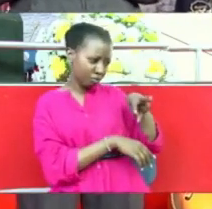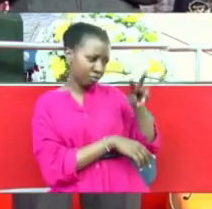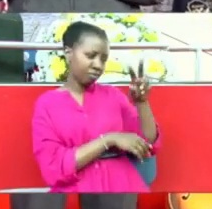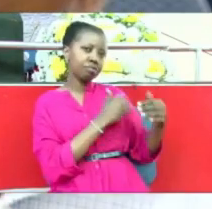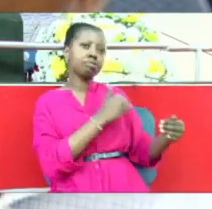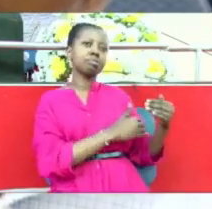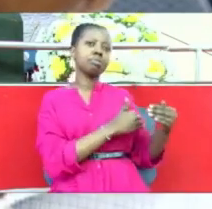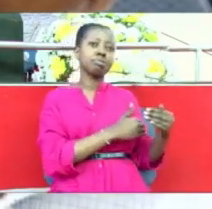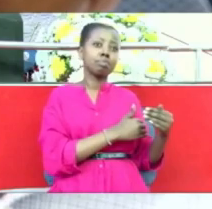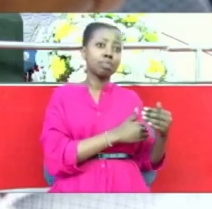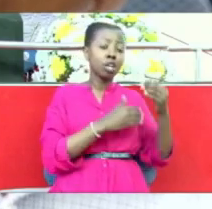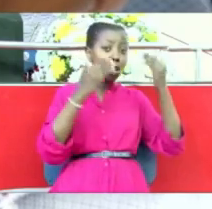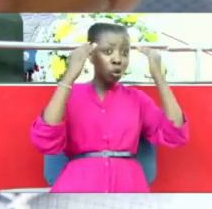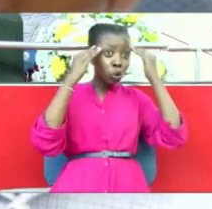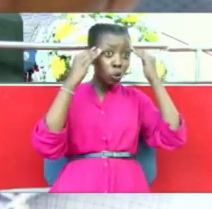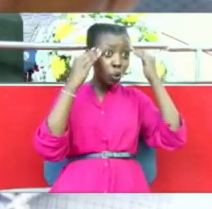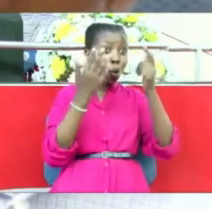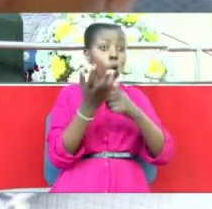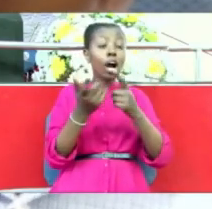Unajua alipata nini?